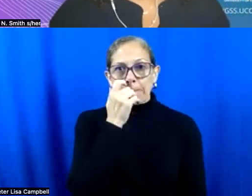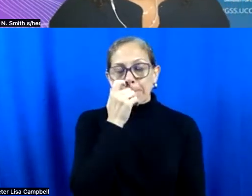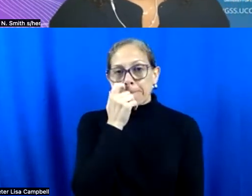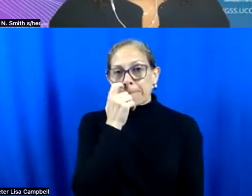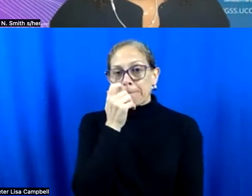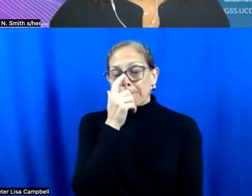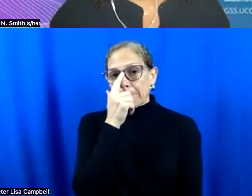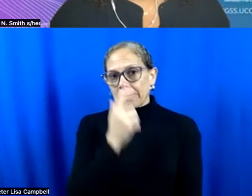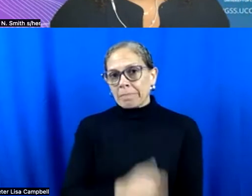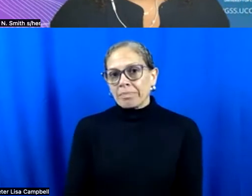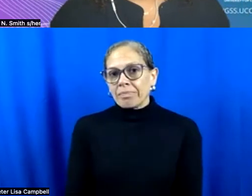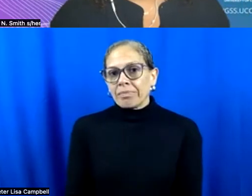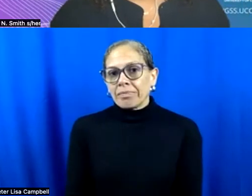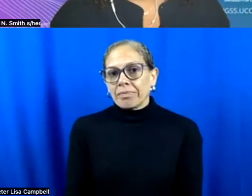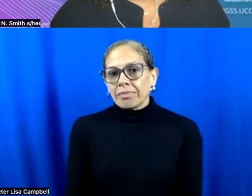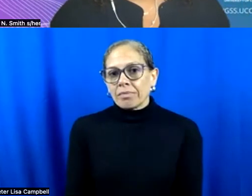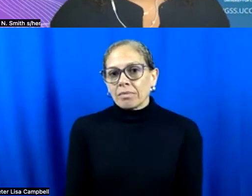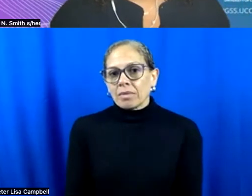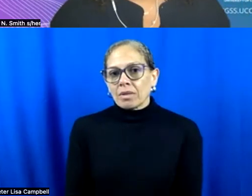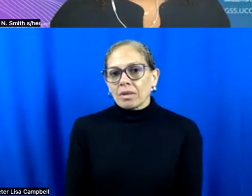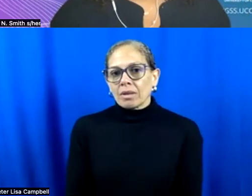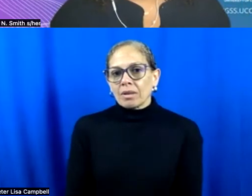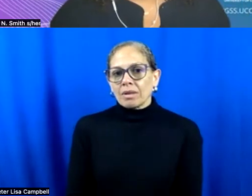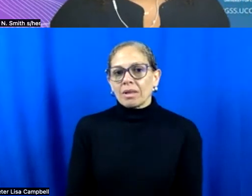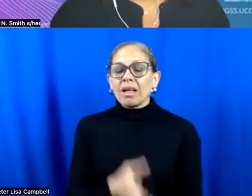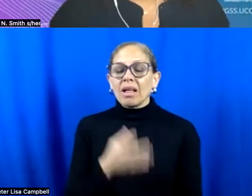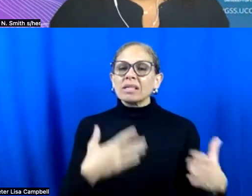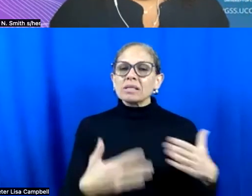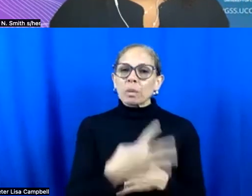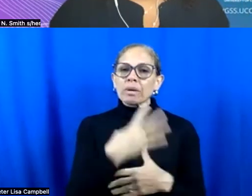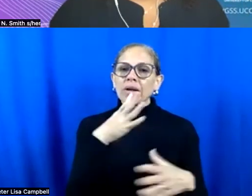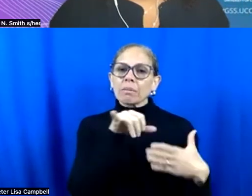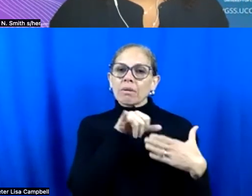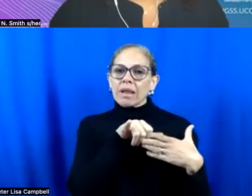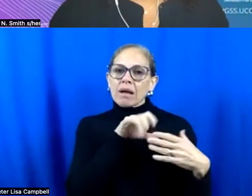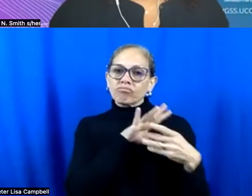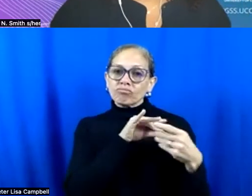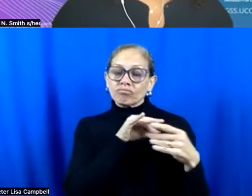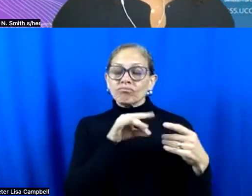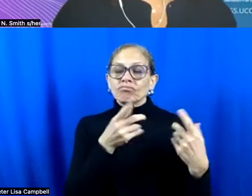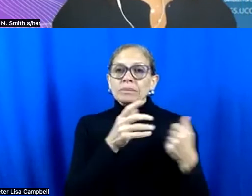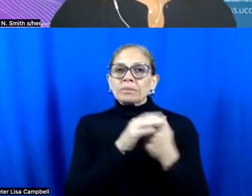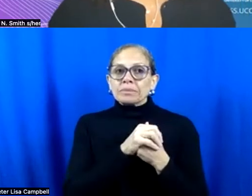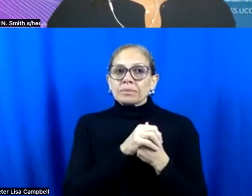We talked a little bit about this in the private session earlier. For me,